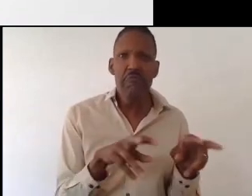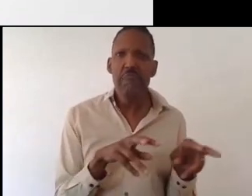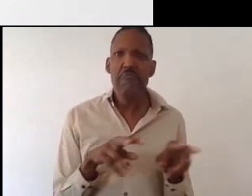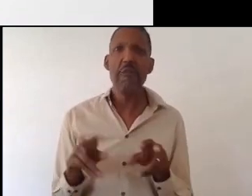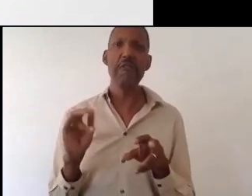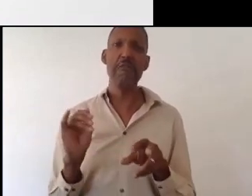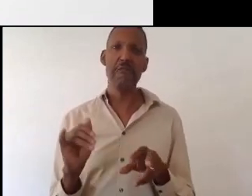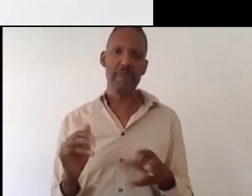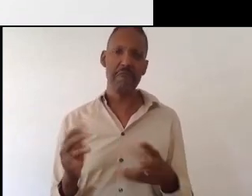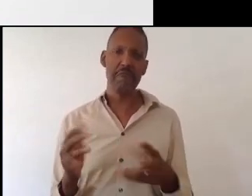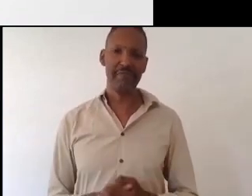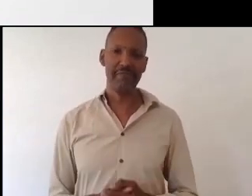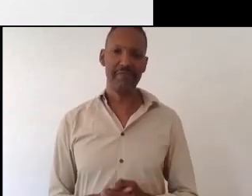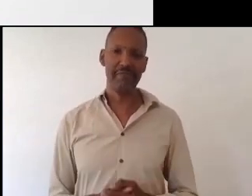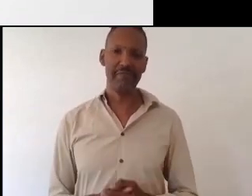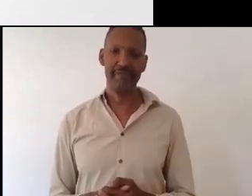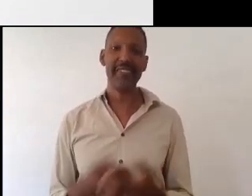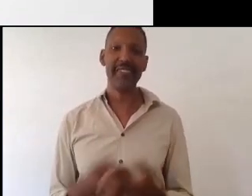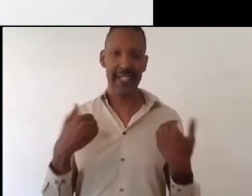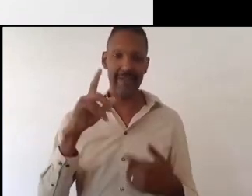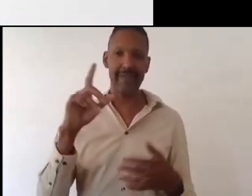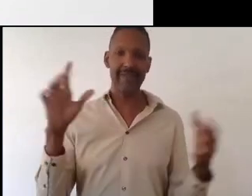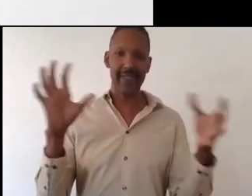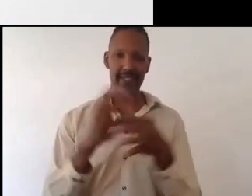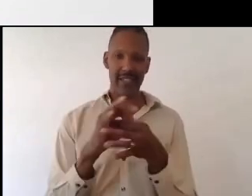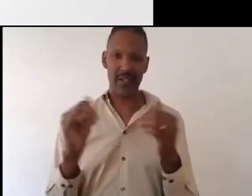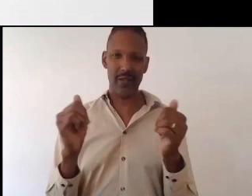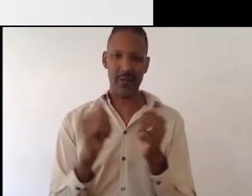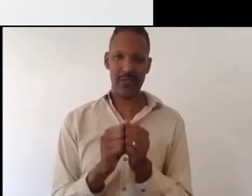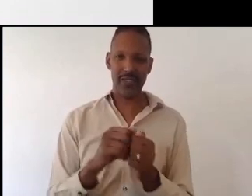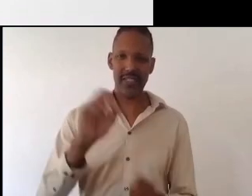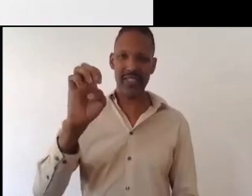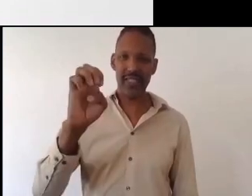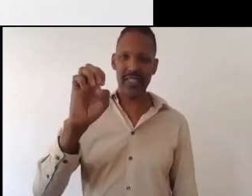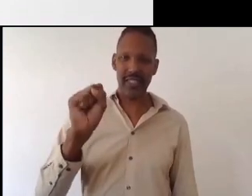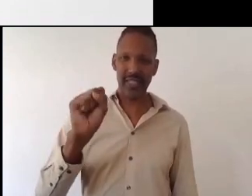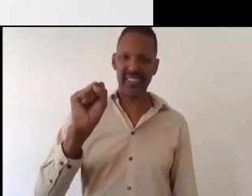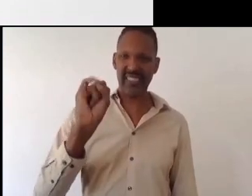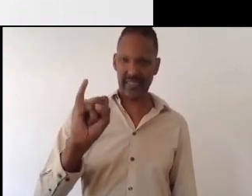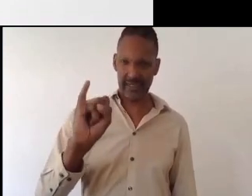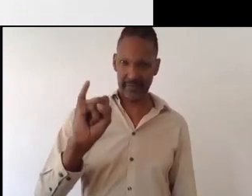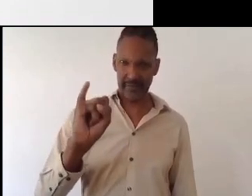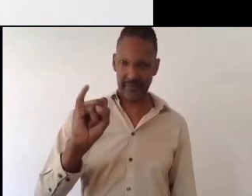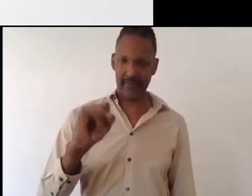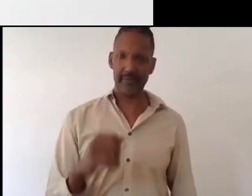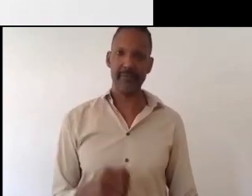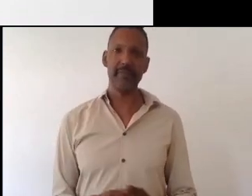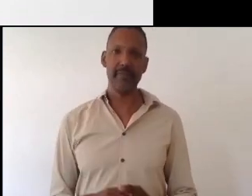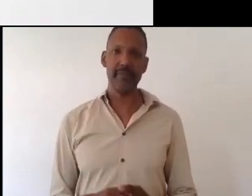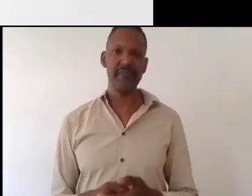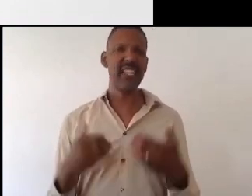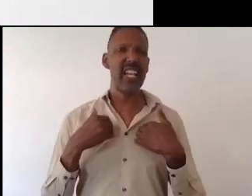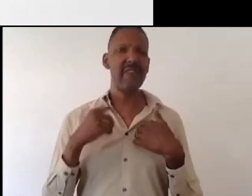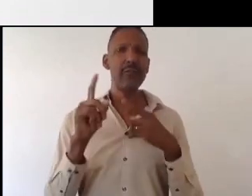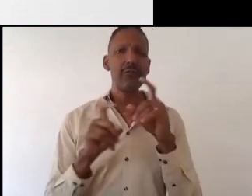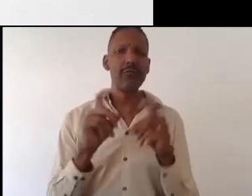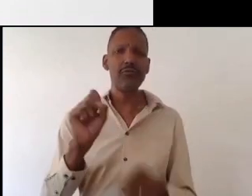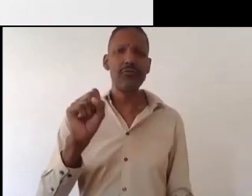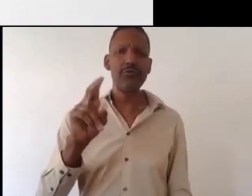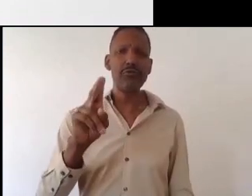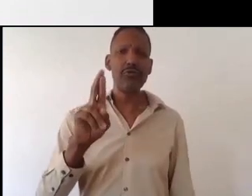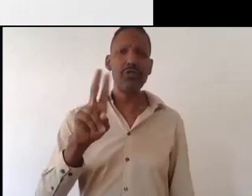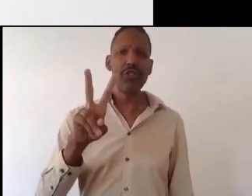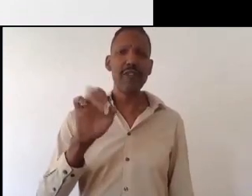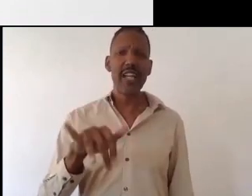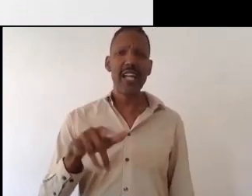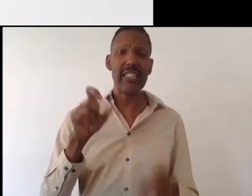And then the Connect with SE, if you click on the Connect with SE, it will take you to a Qualtrics survey. You can fill out information and we